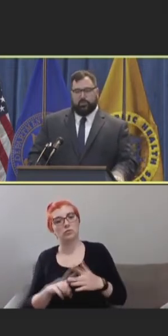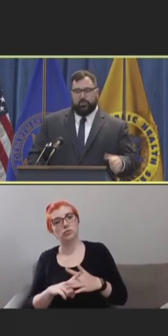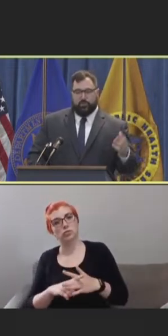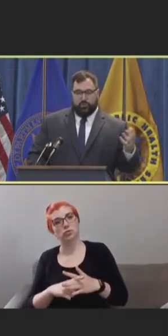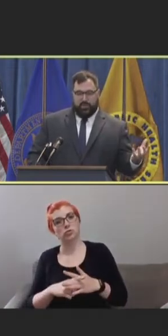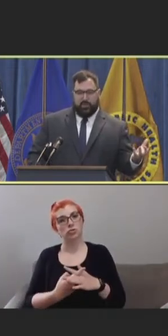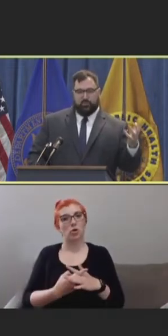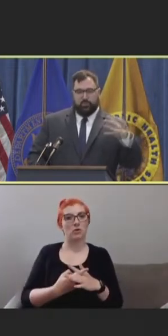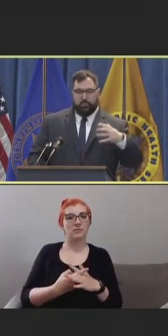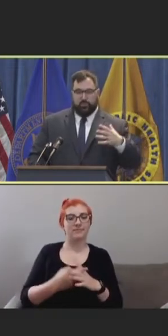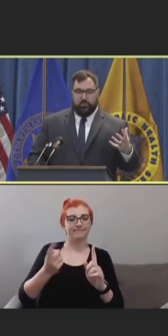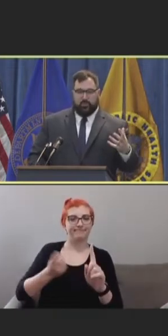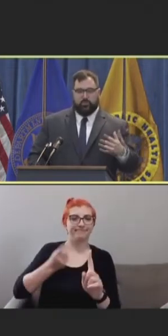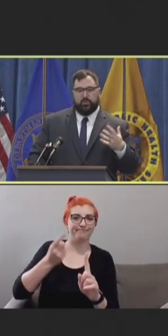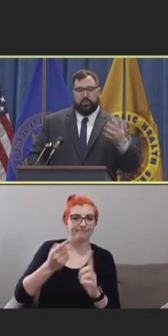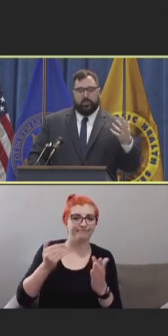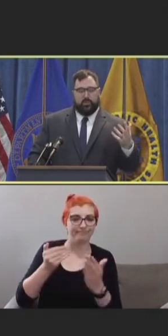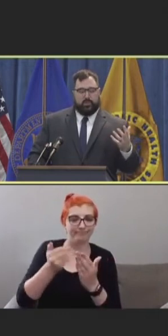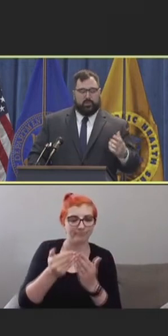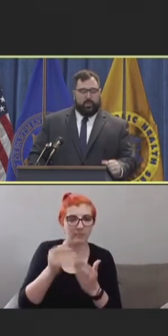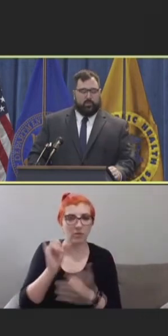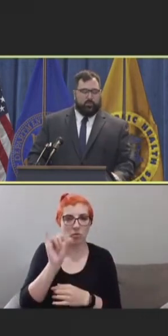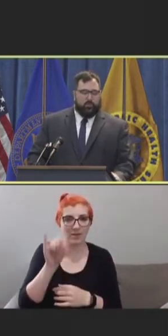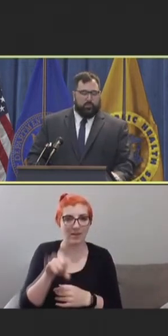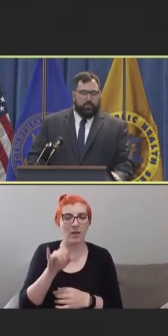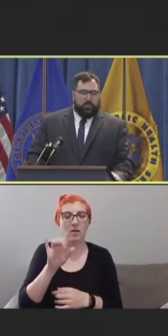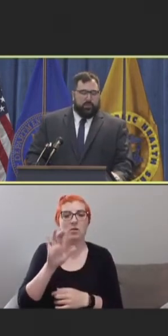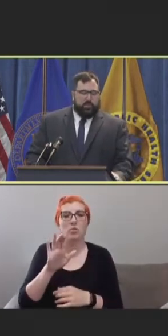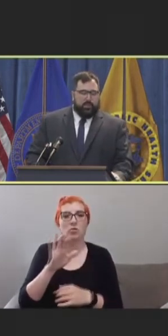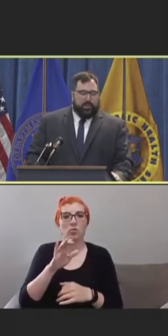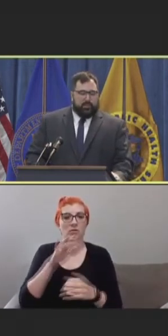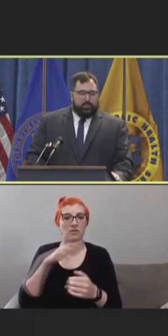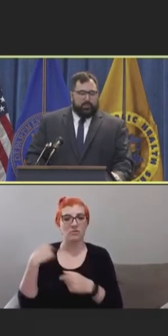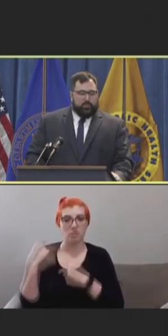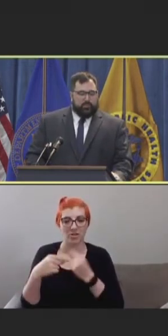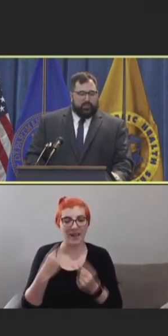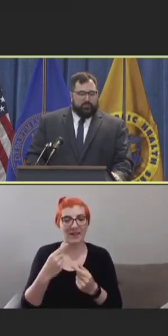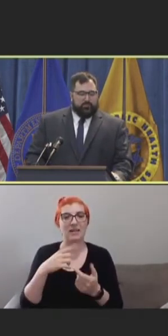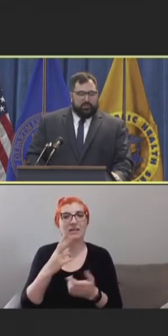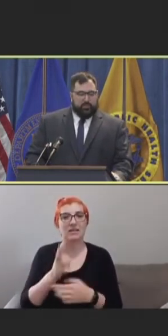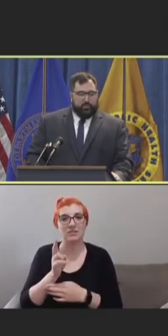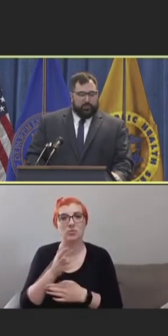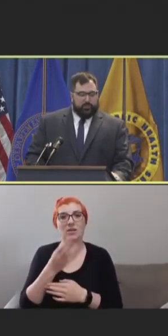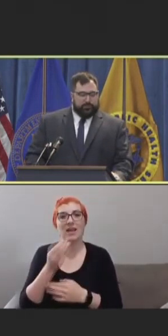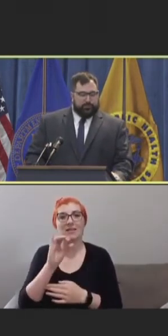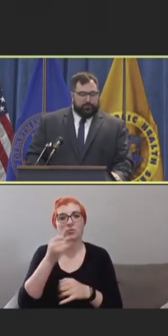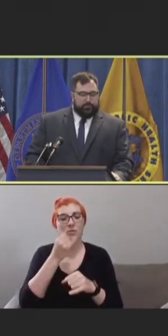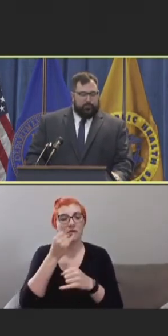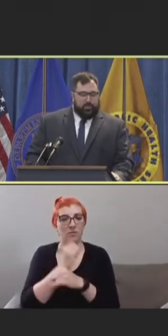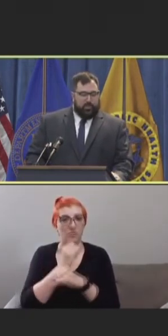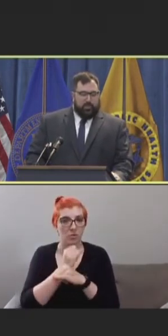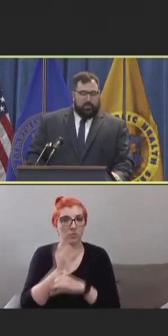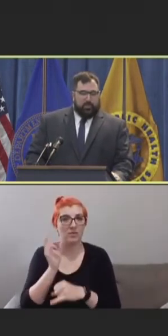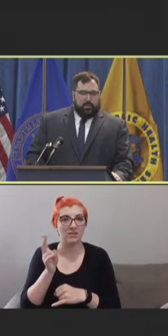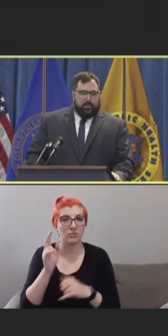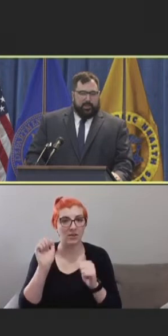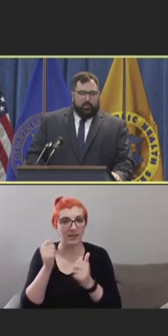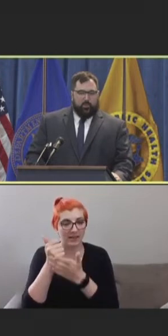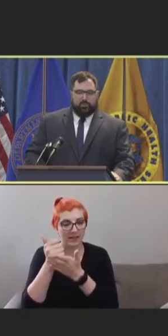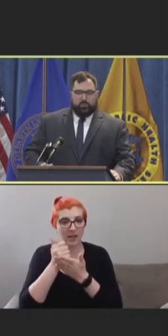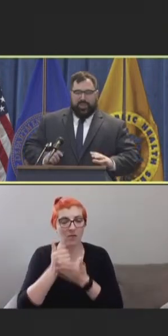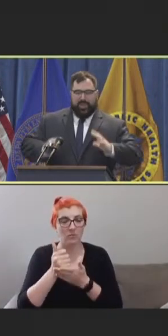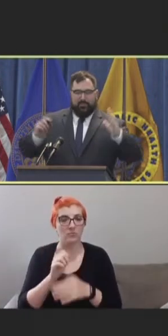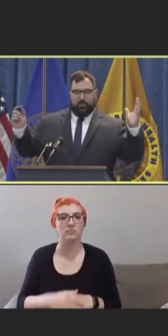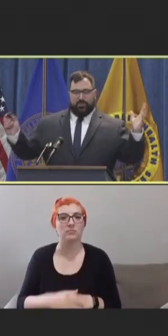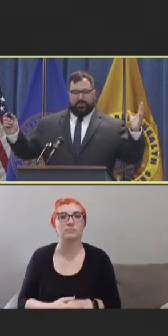not just your genetic history, but your immune history, can better inform that personalized vaccine approach. Now,